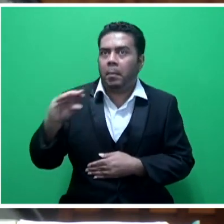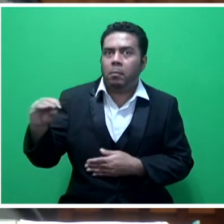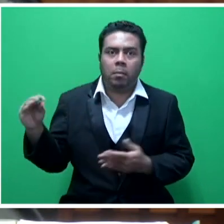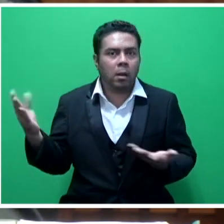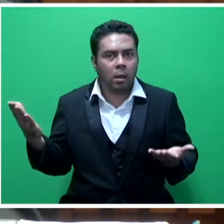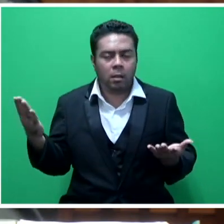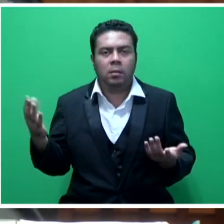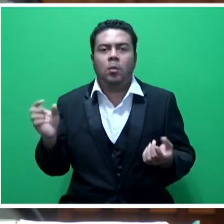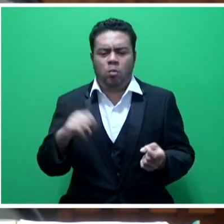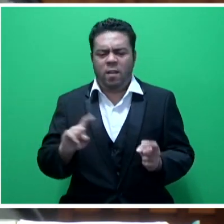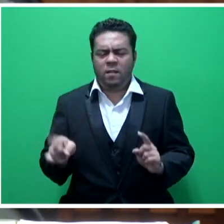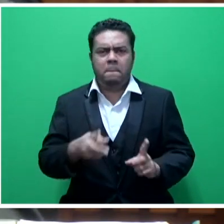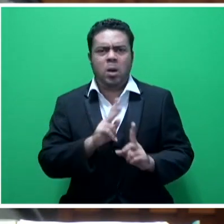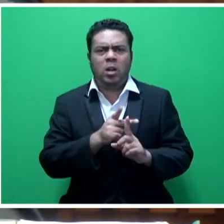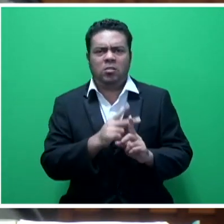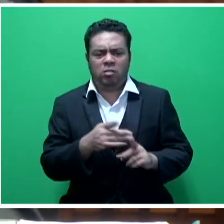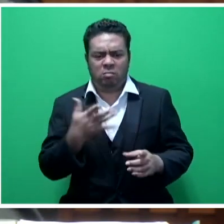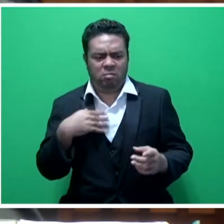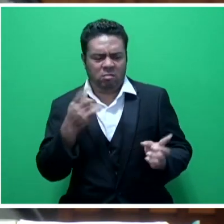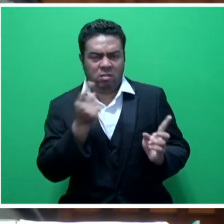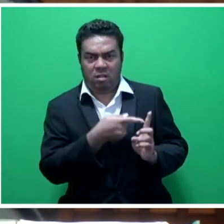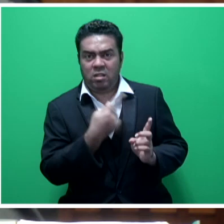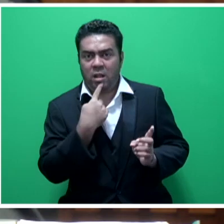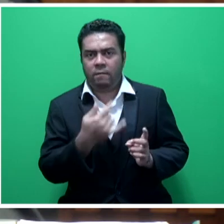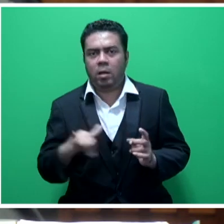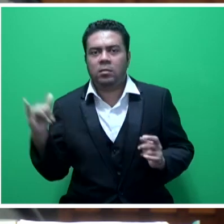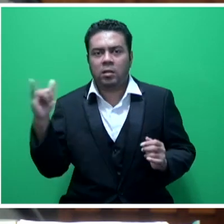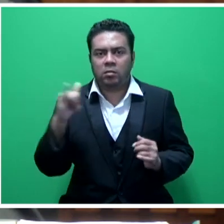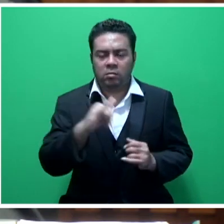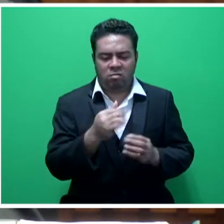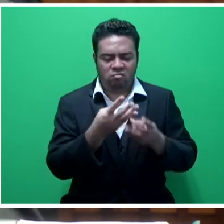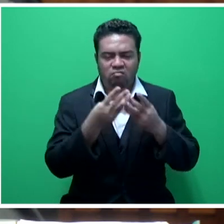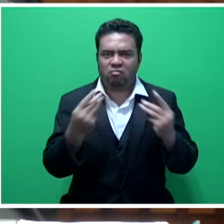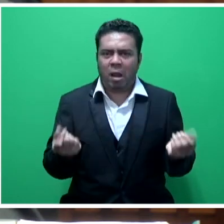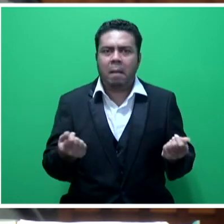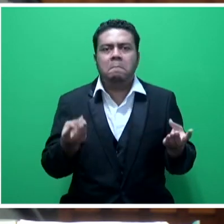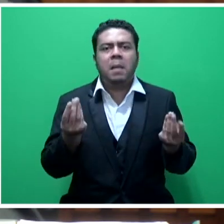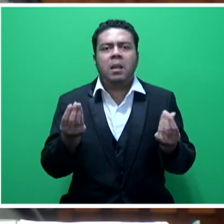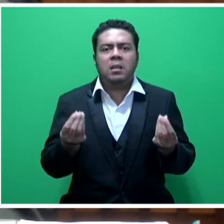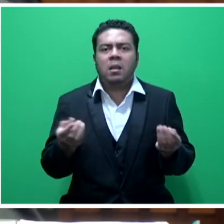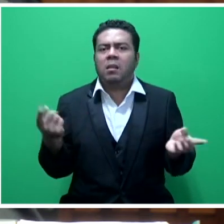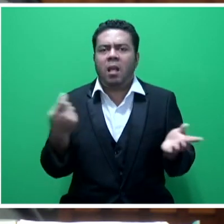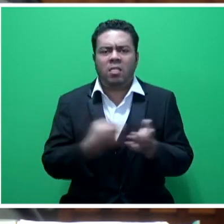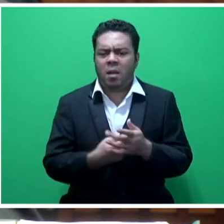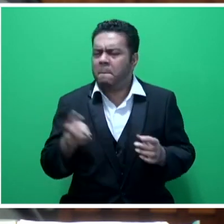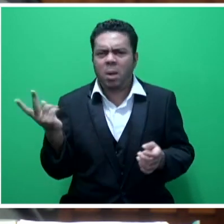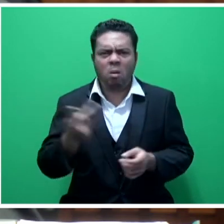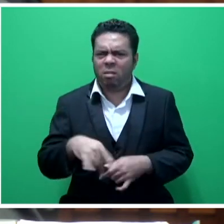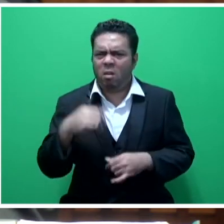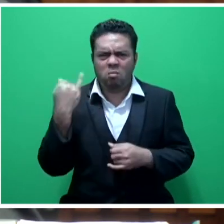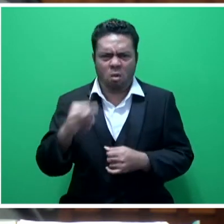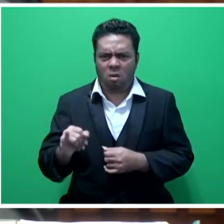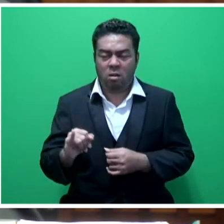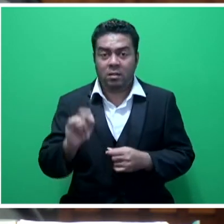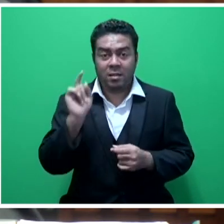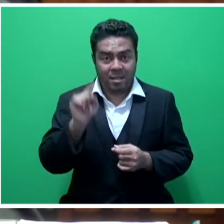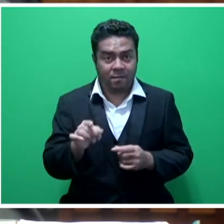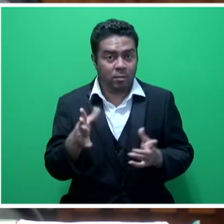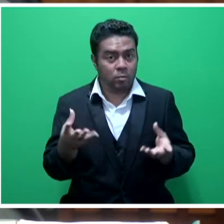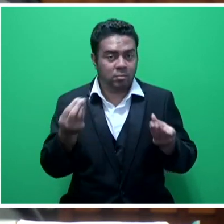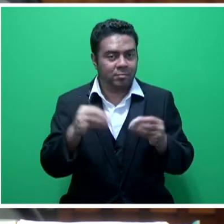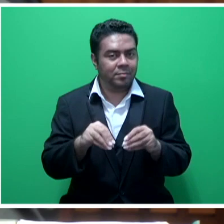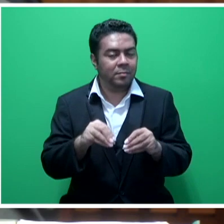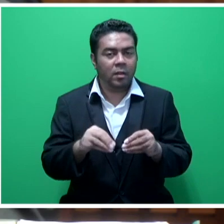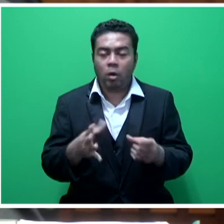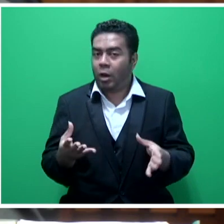have politicians claiming our carrier is technically insolvent and bankrupt. Both wrong. If it was, it would not be able to